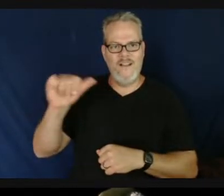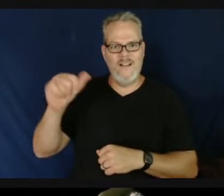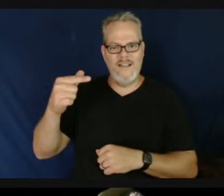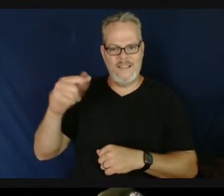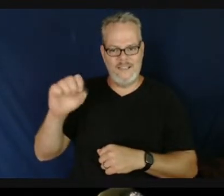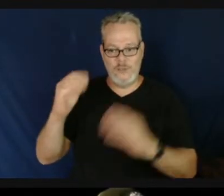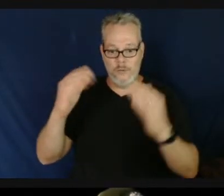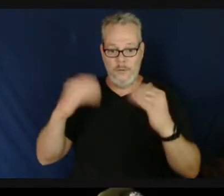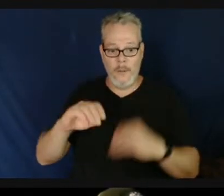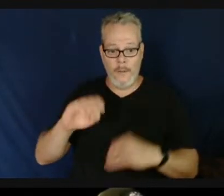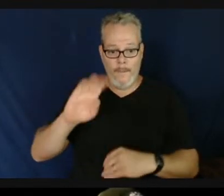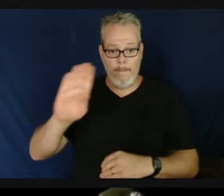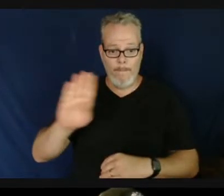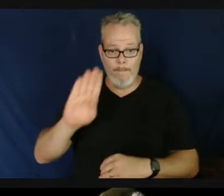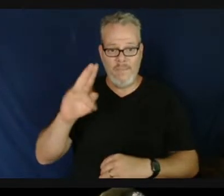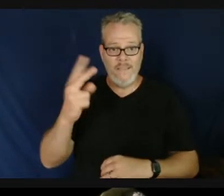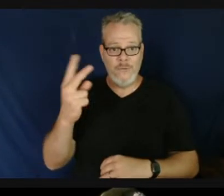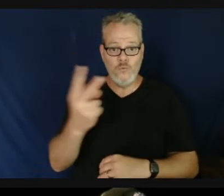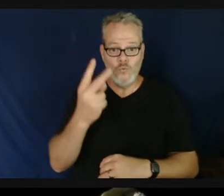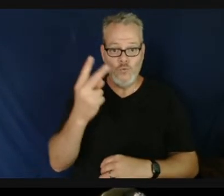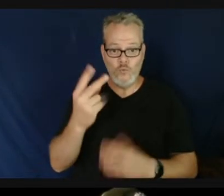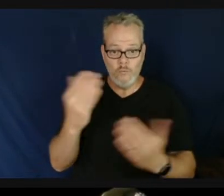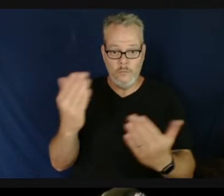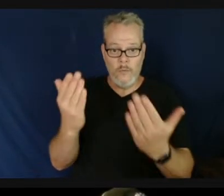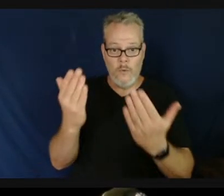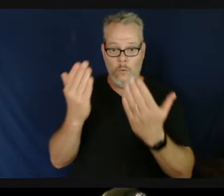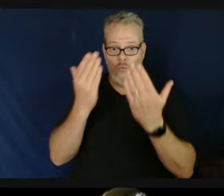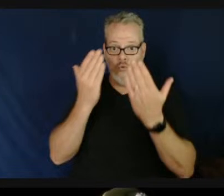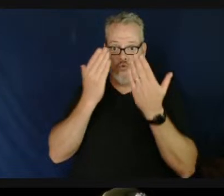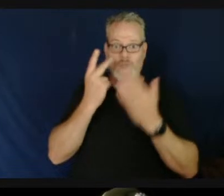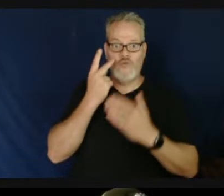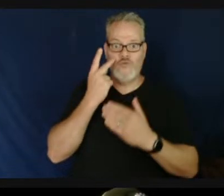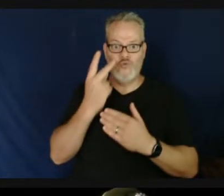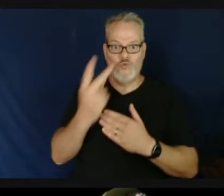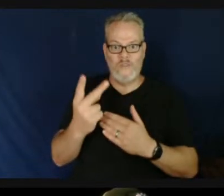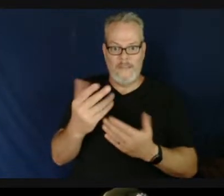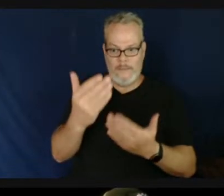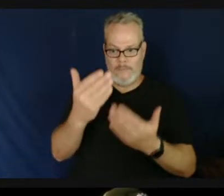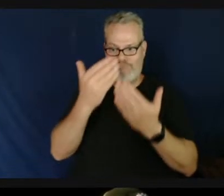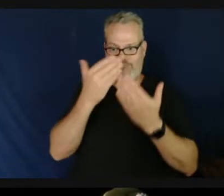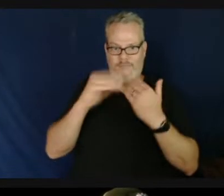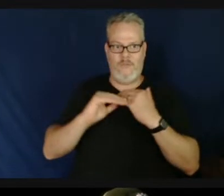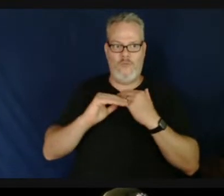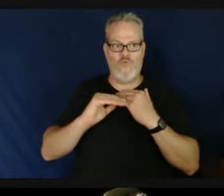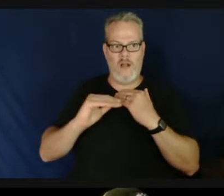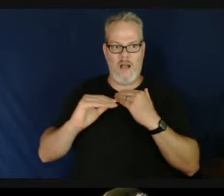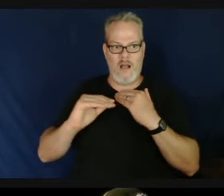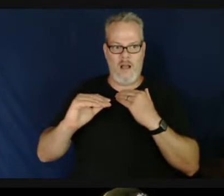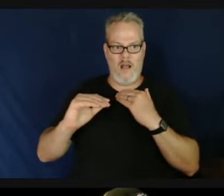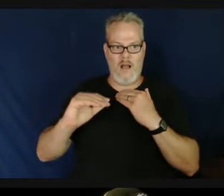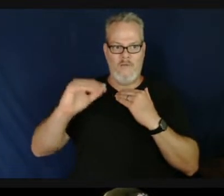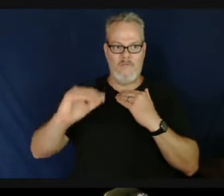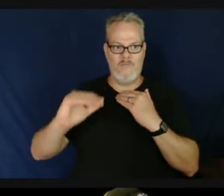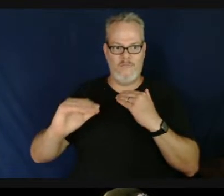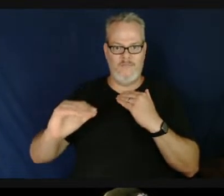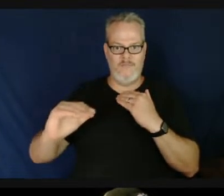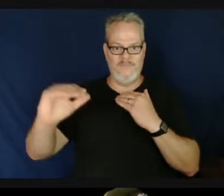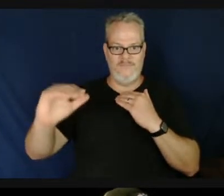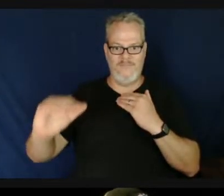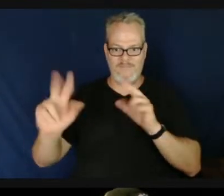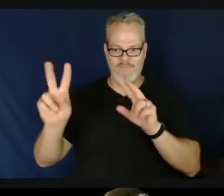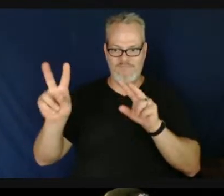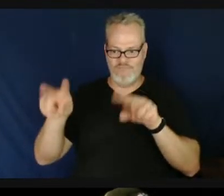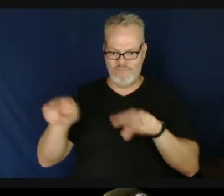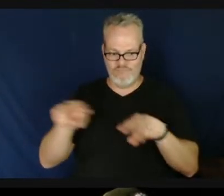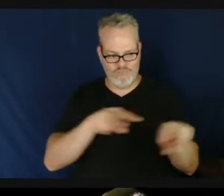B2 a little closer in. You see that from a little bit closer to ground level. There's the gas plume once again. Nothing really visible